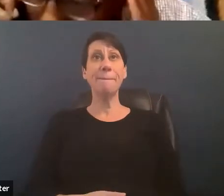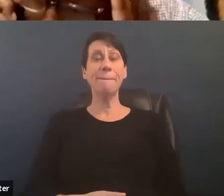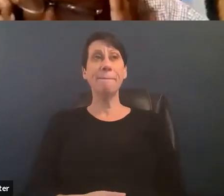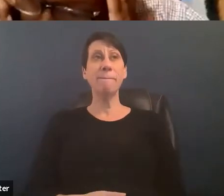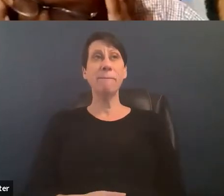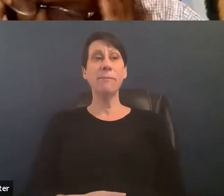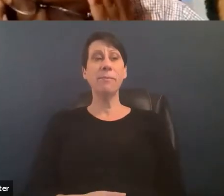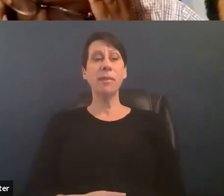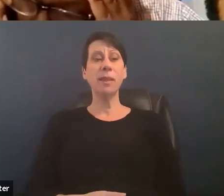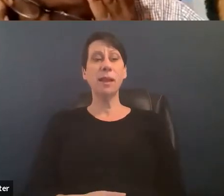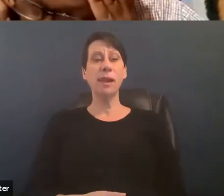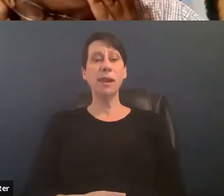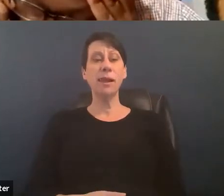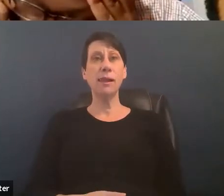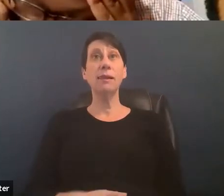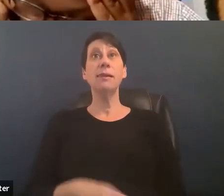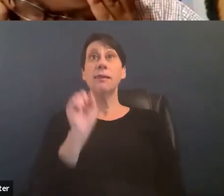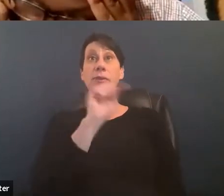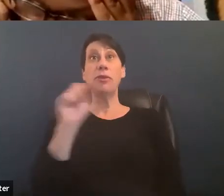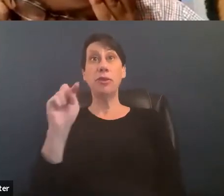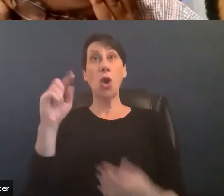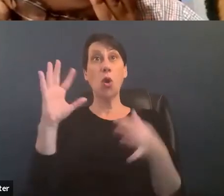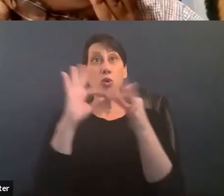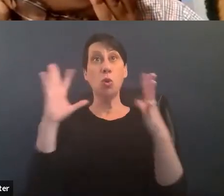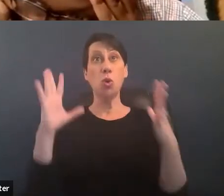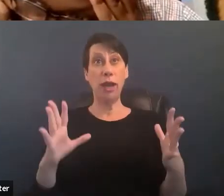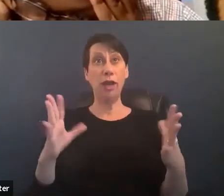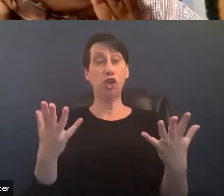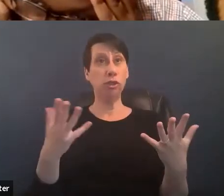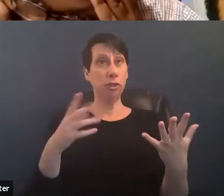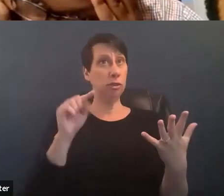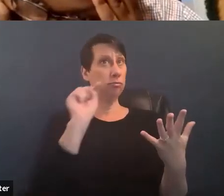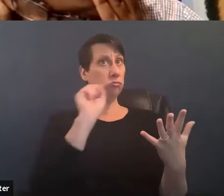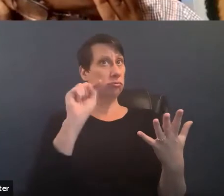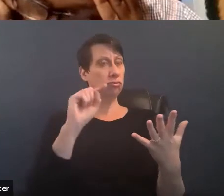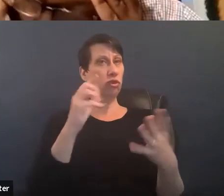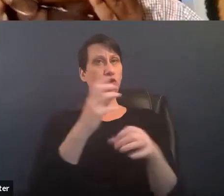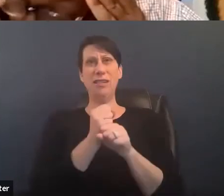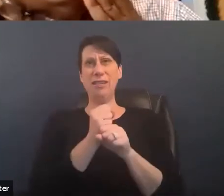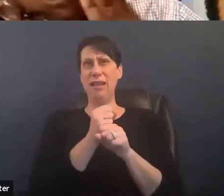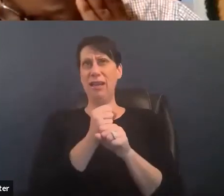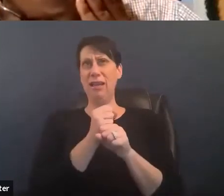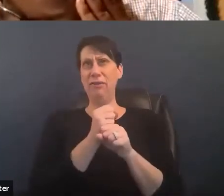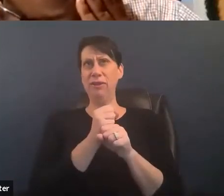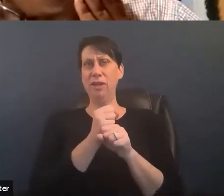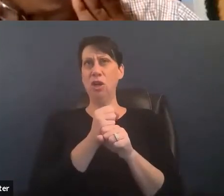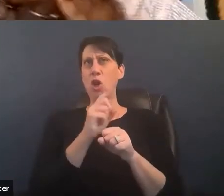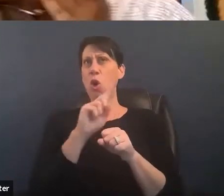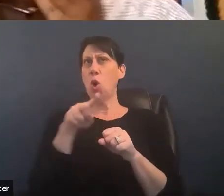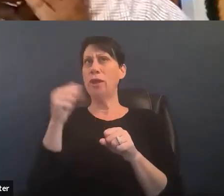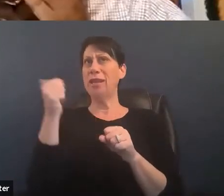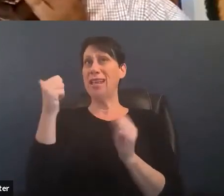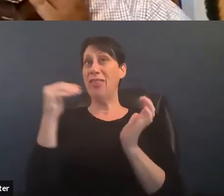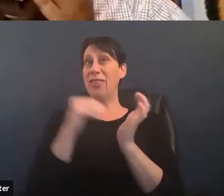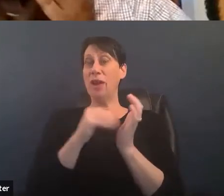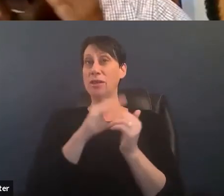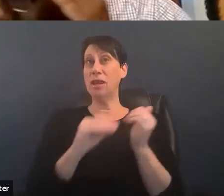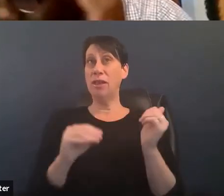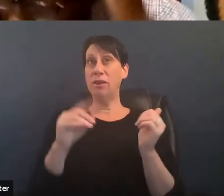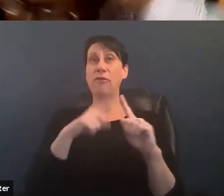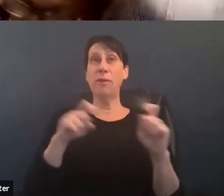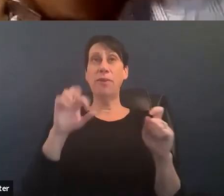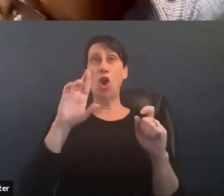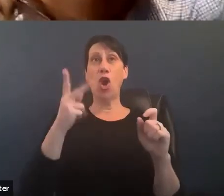these coordinators received an additional only $10,000 from the RPE